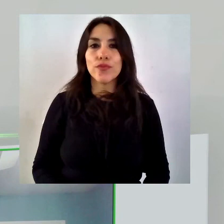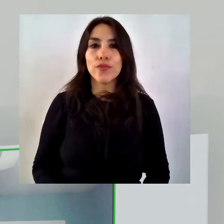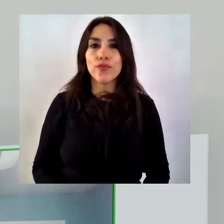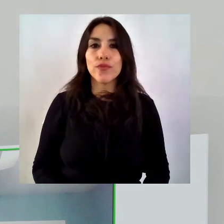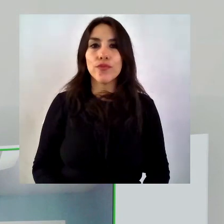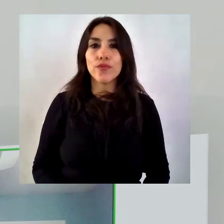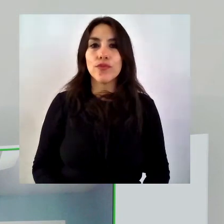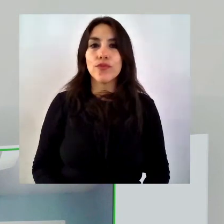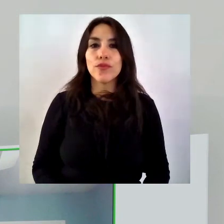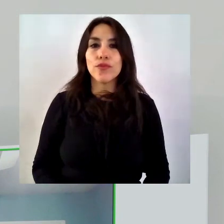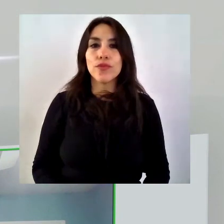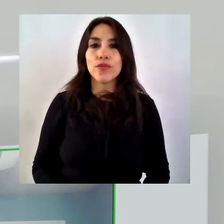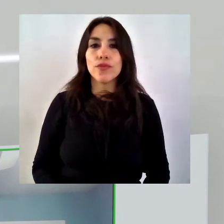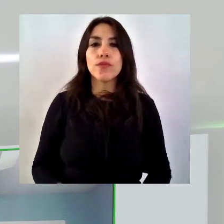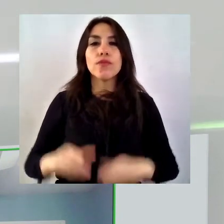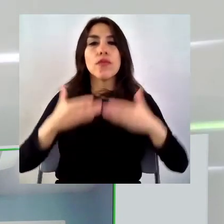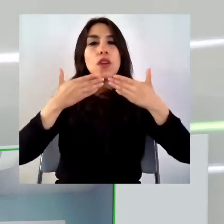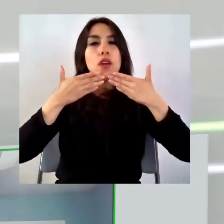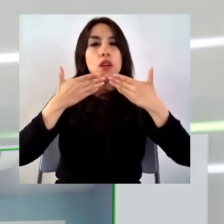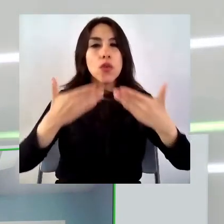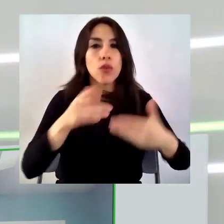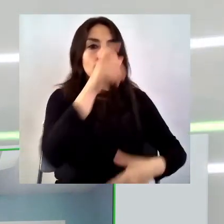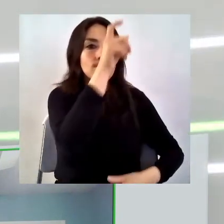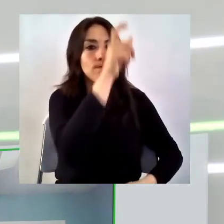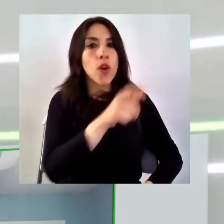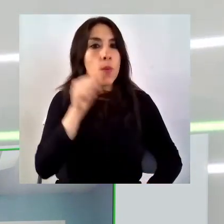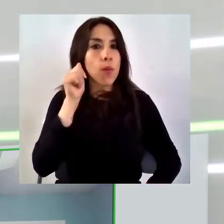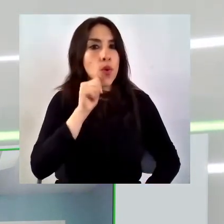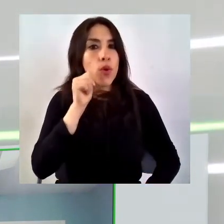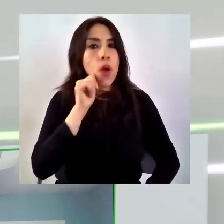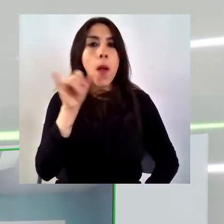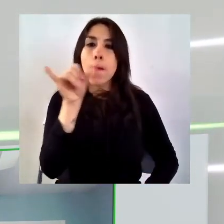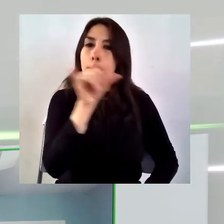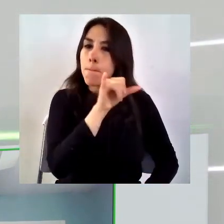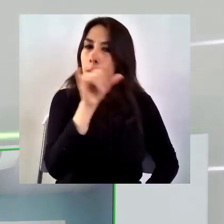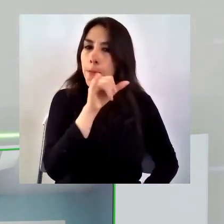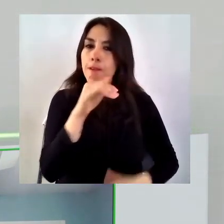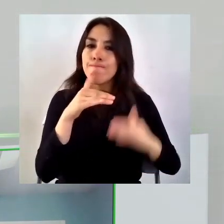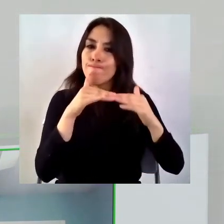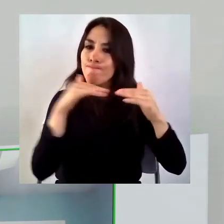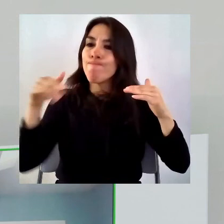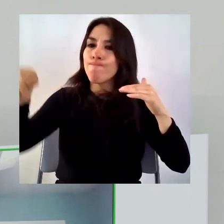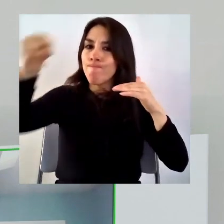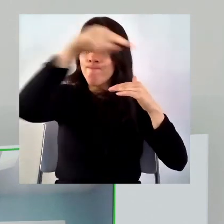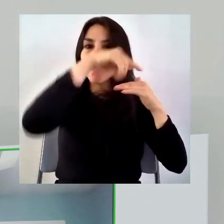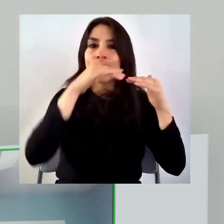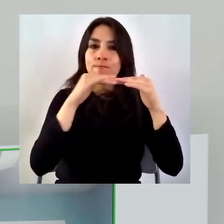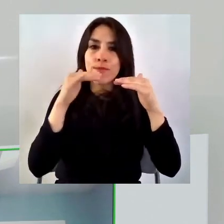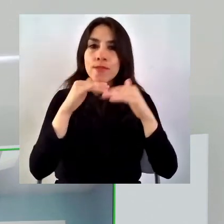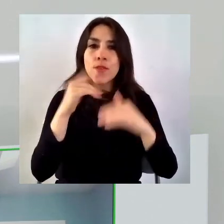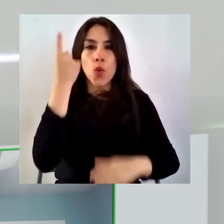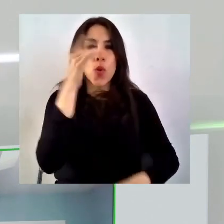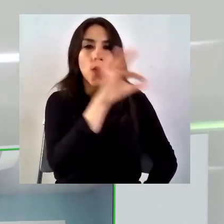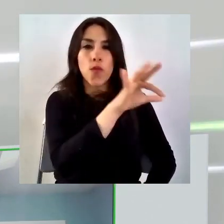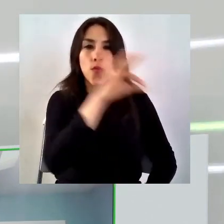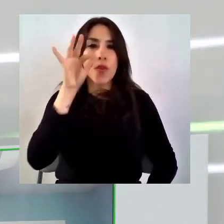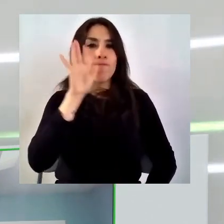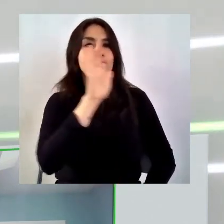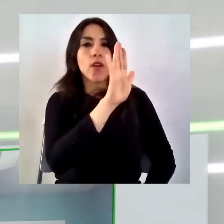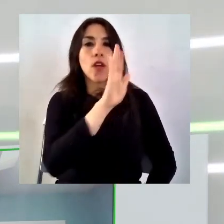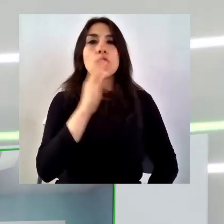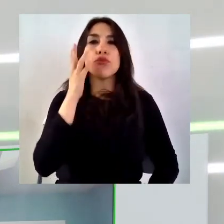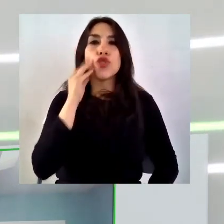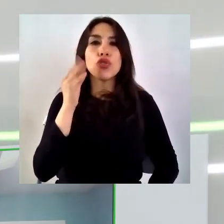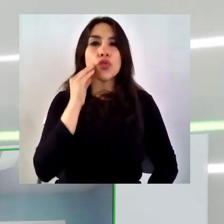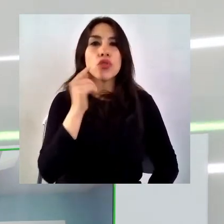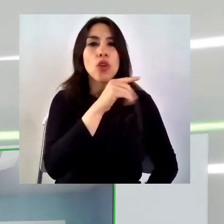Gracias, Laurie. En la misma línea base, thank you, Laurie. Along the same lines, based on your